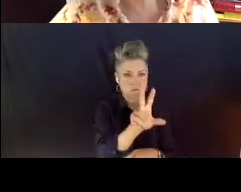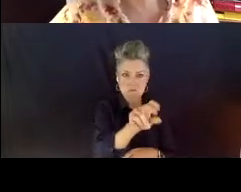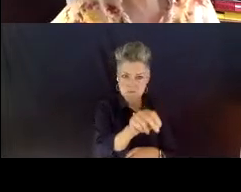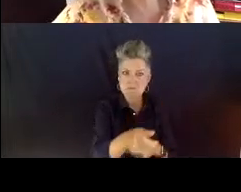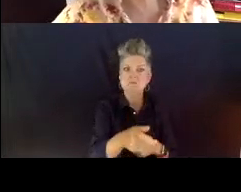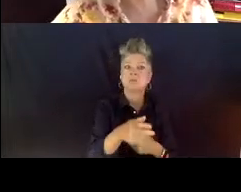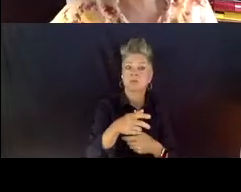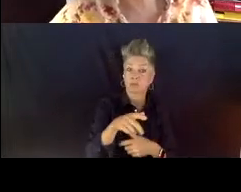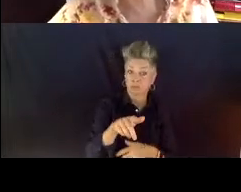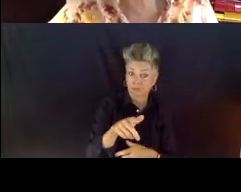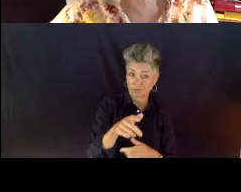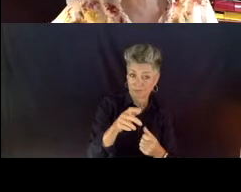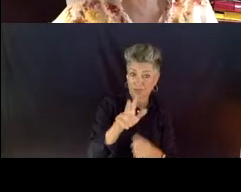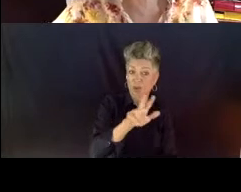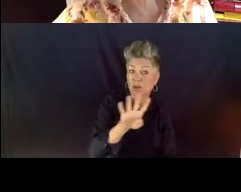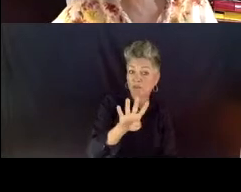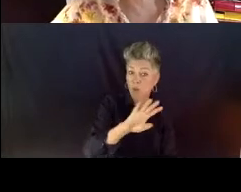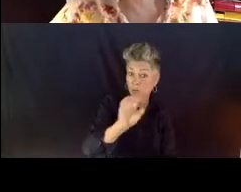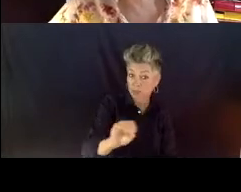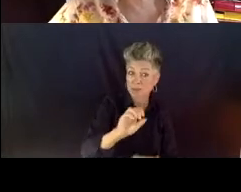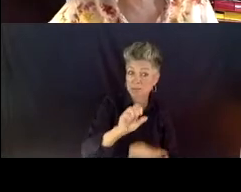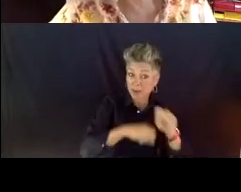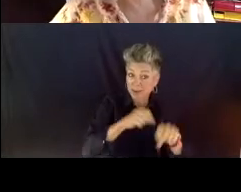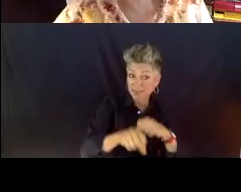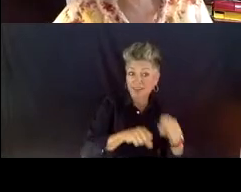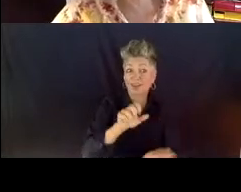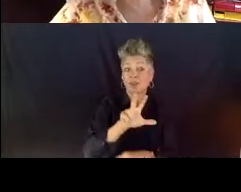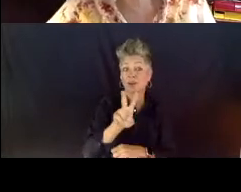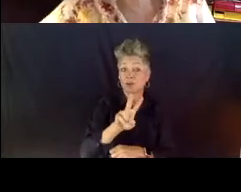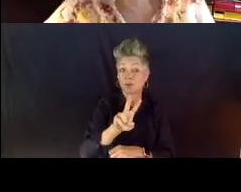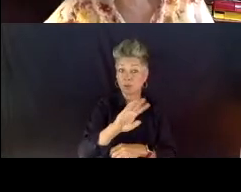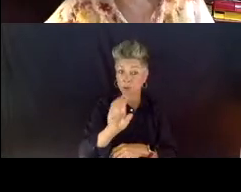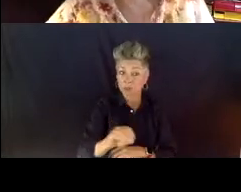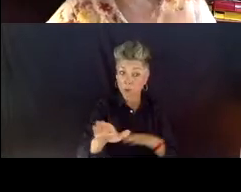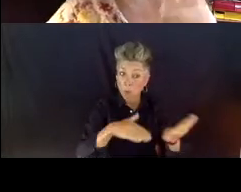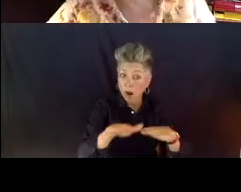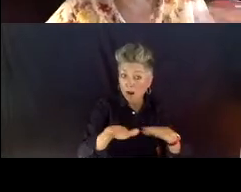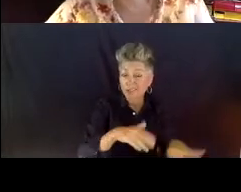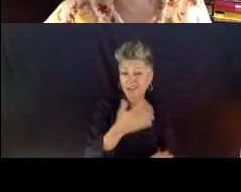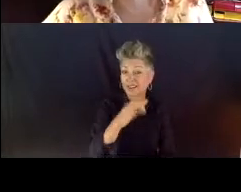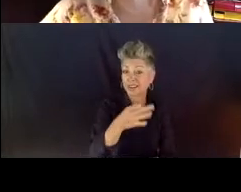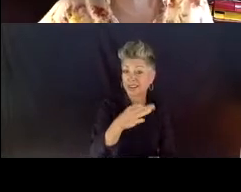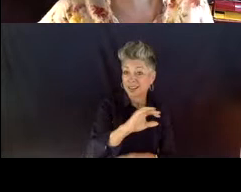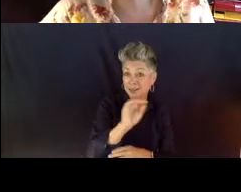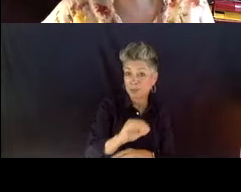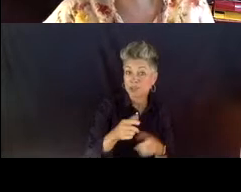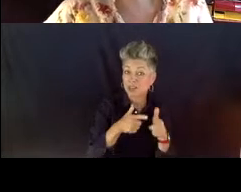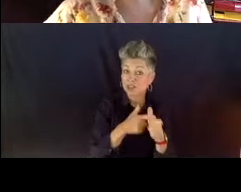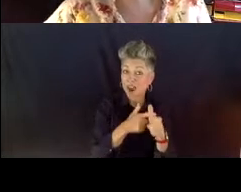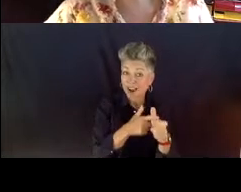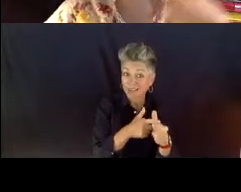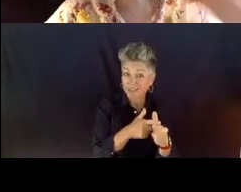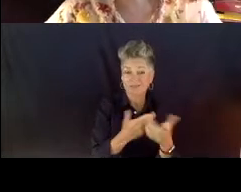were biking, 32% were walking, 19% jogged. In Sarasota, Florida, you